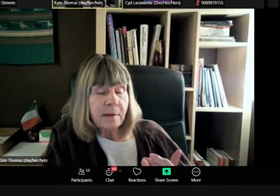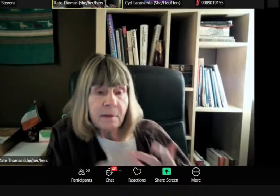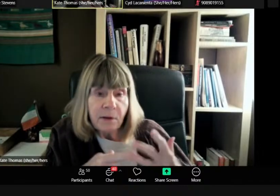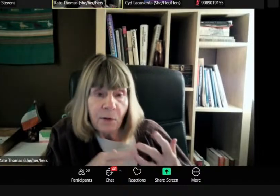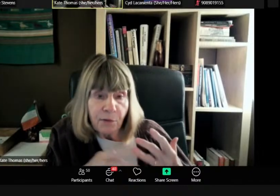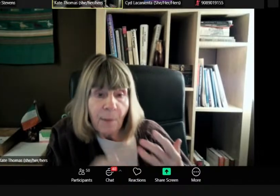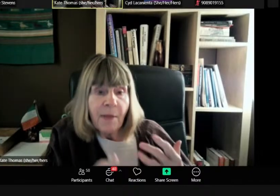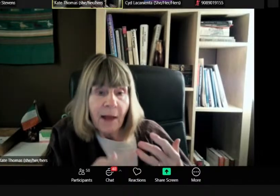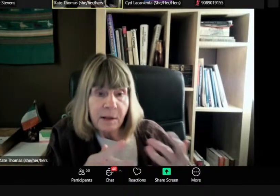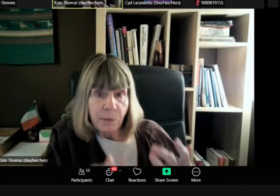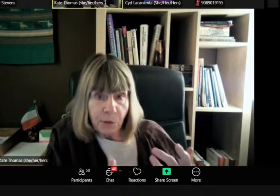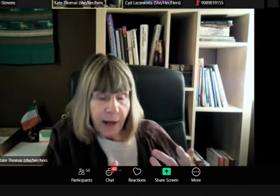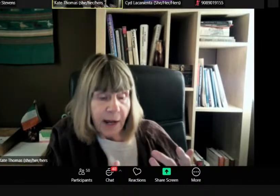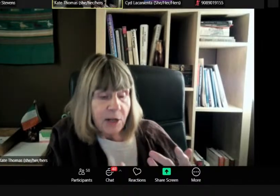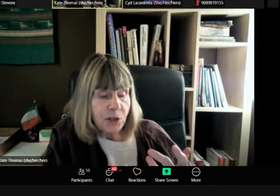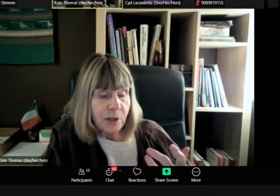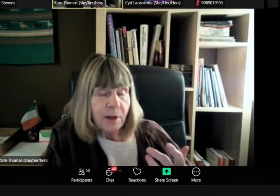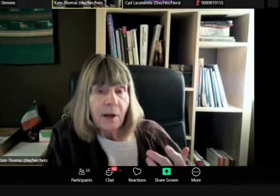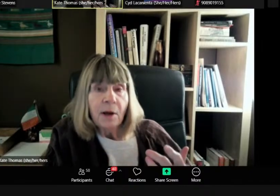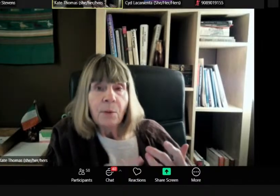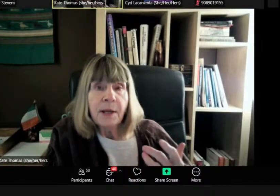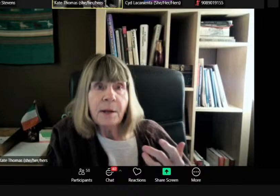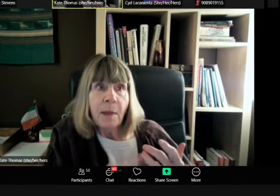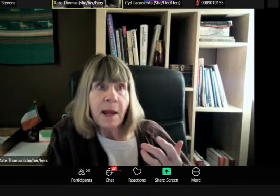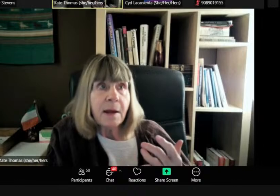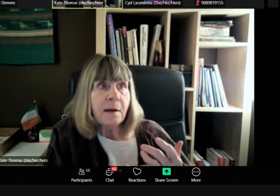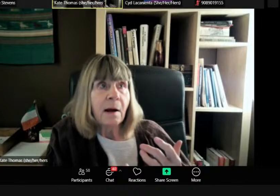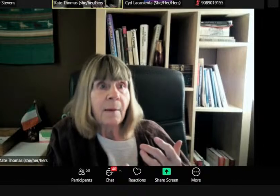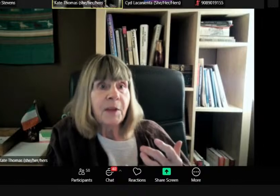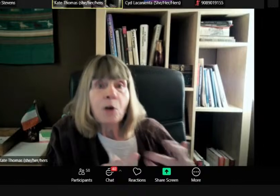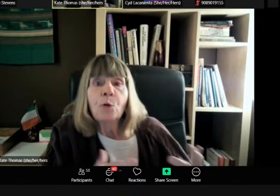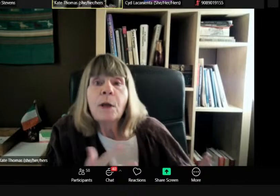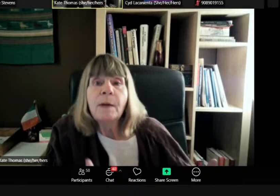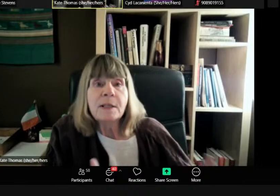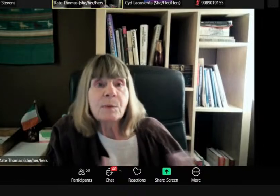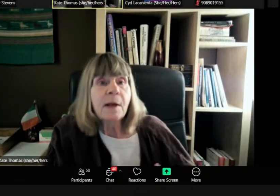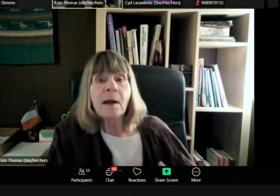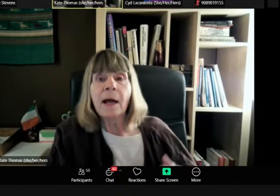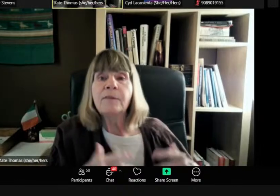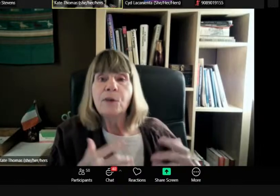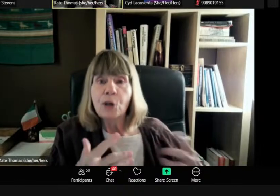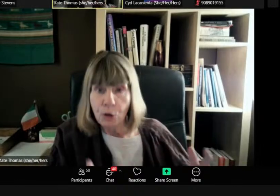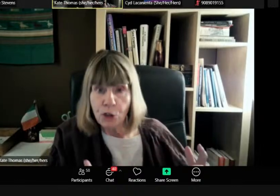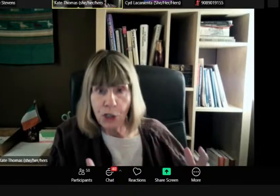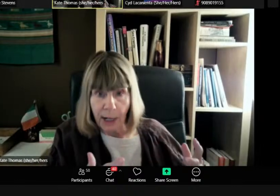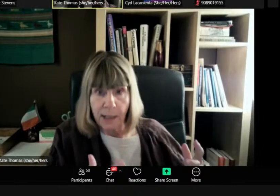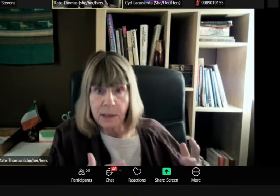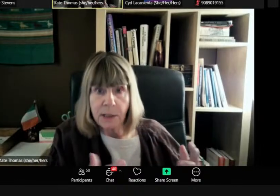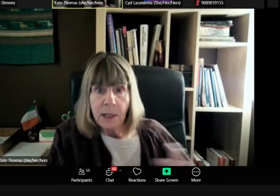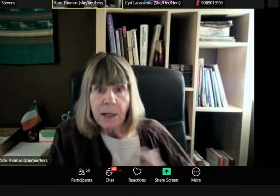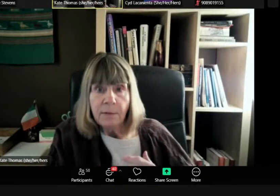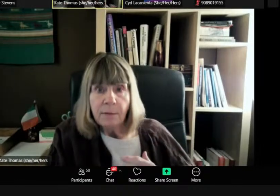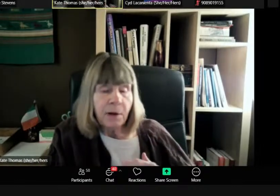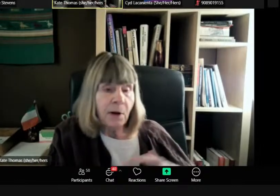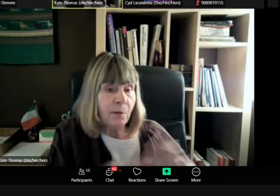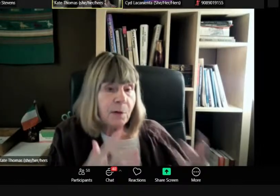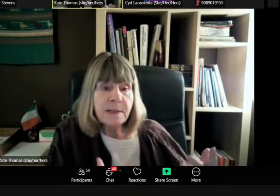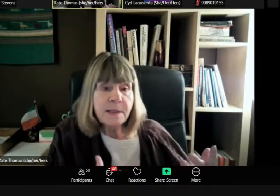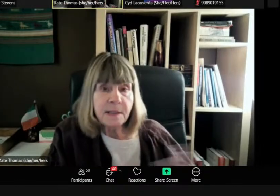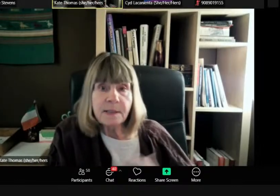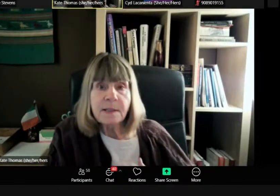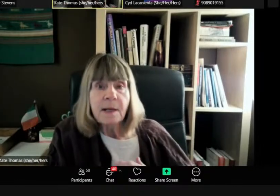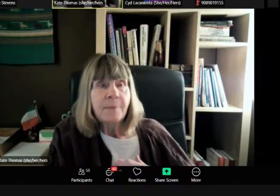And then, you know, from that communication, we can make agreements. We can kind of negotiate. You know,